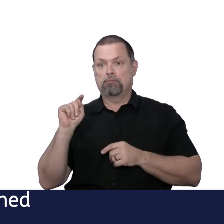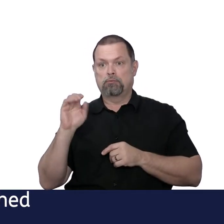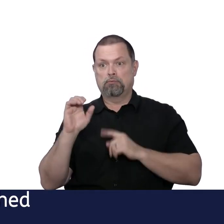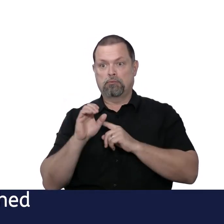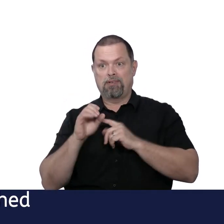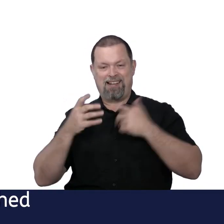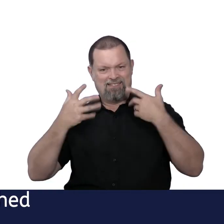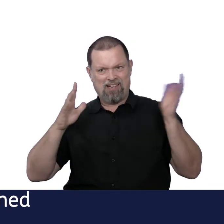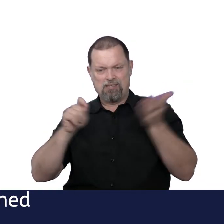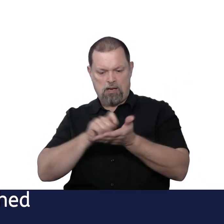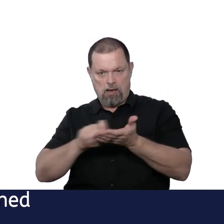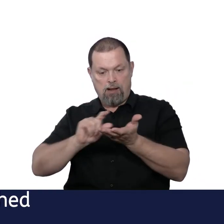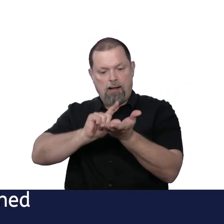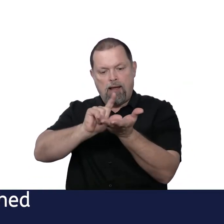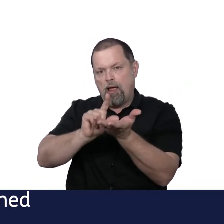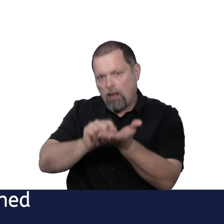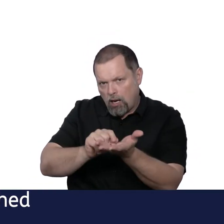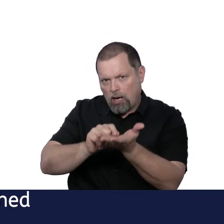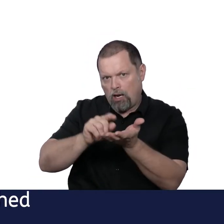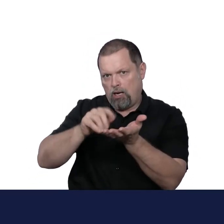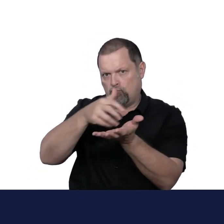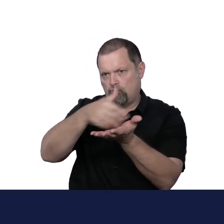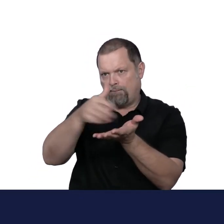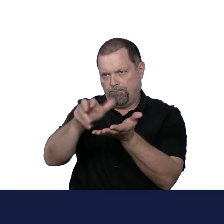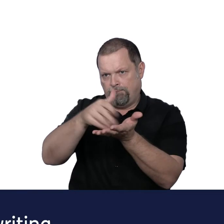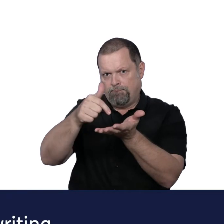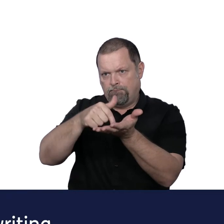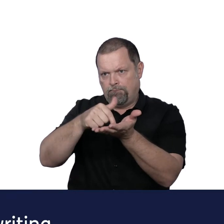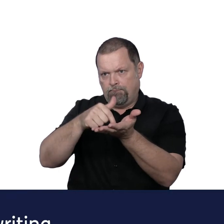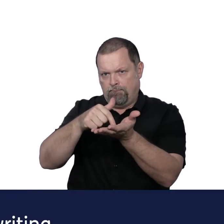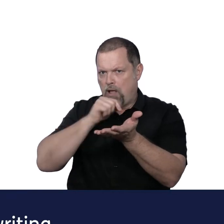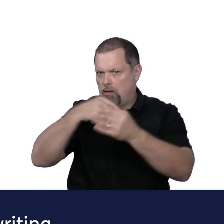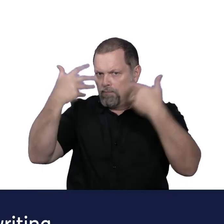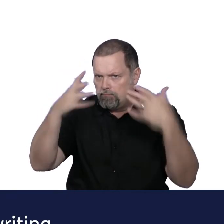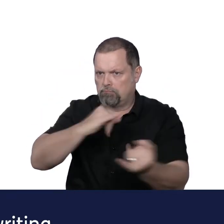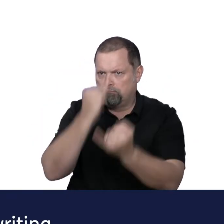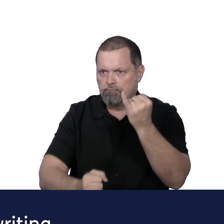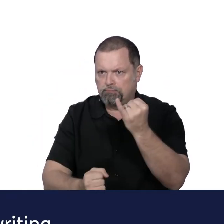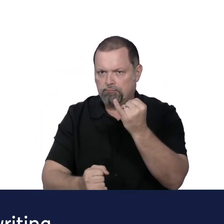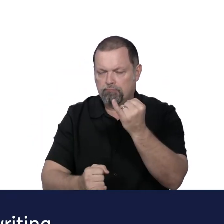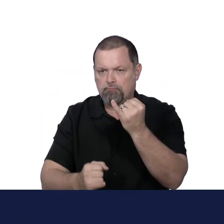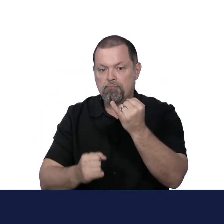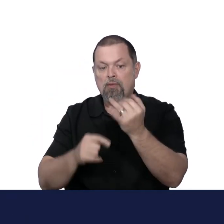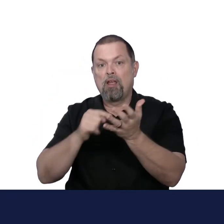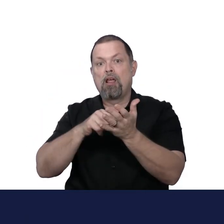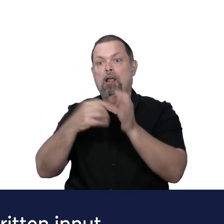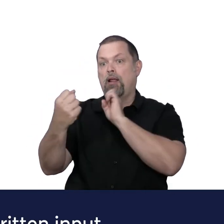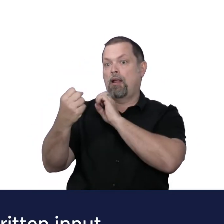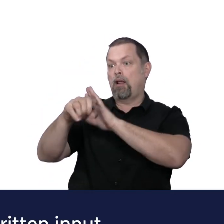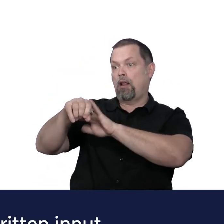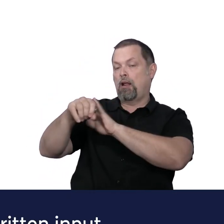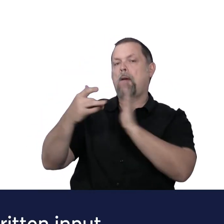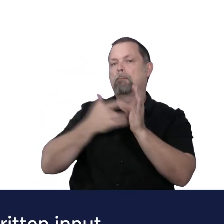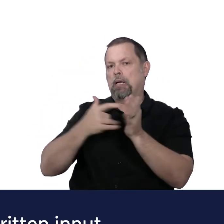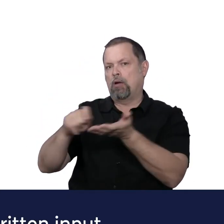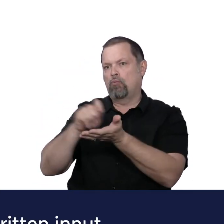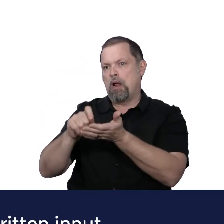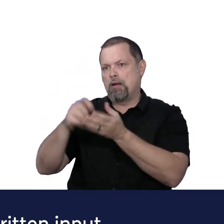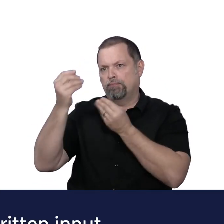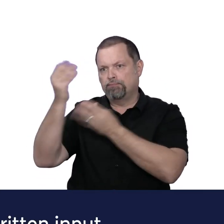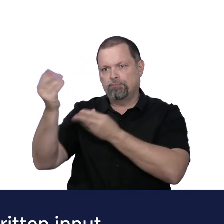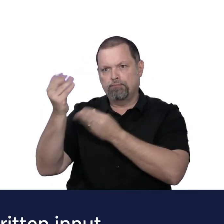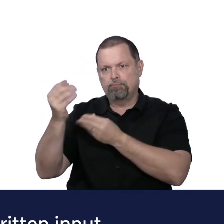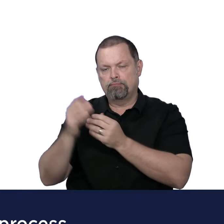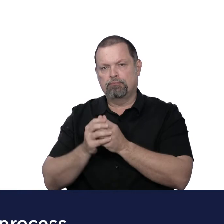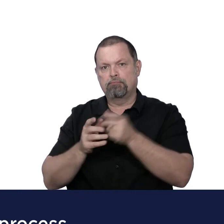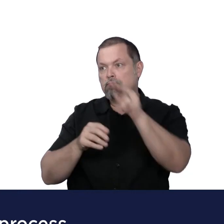CRTC has written and published a draft regulation. Input is usually given in writing. You also get to comment on